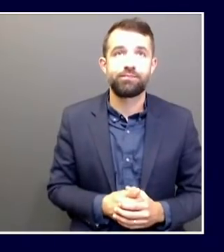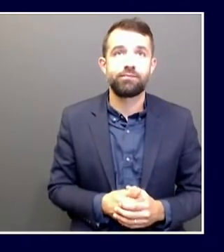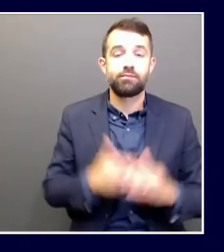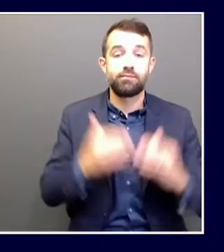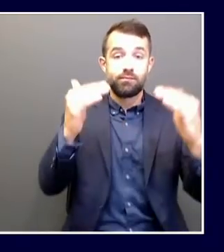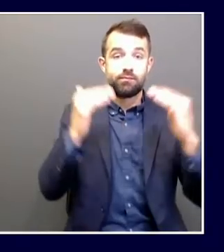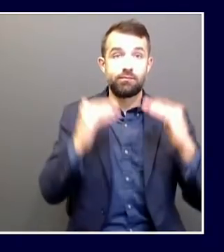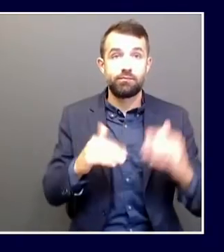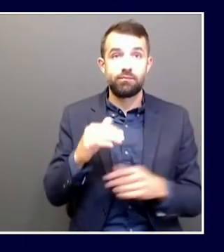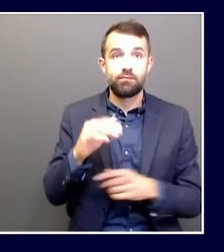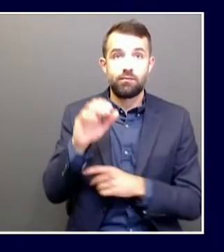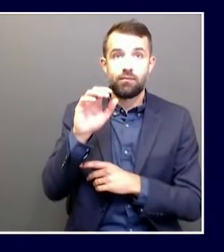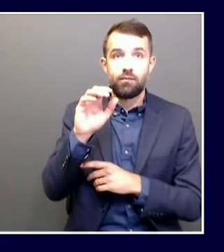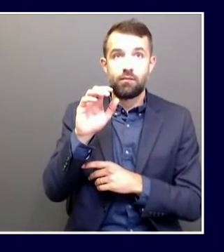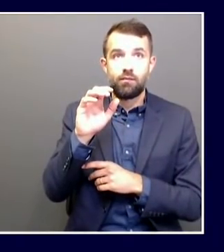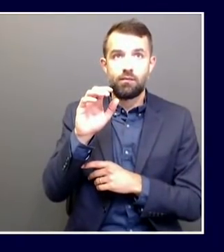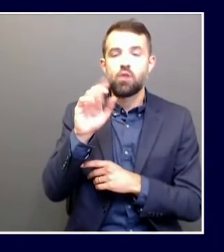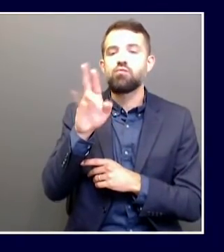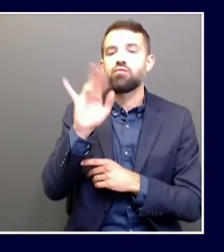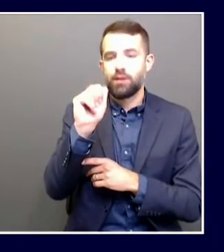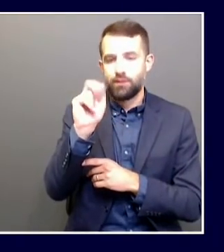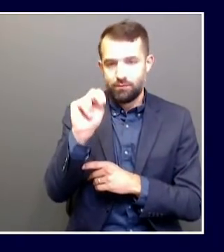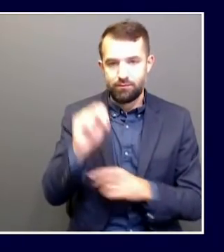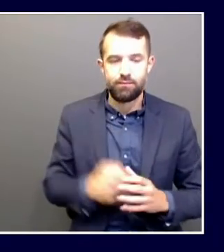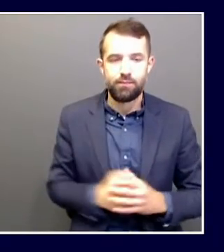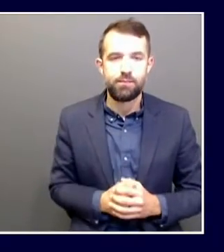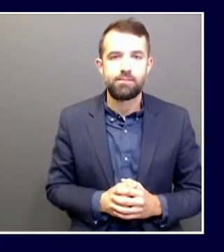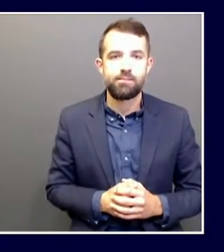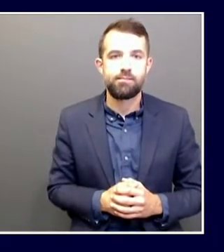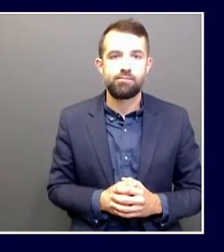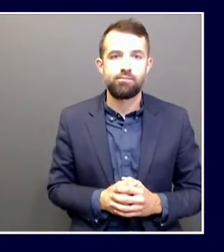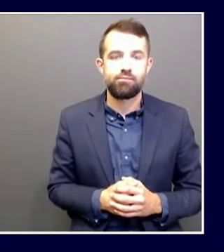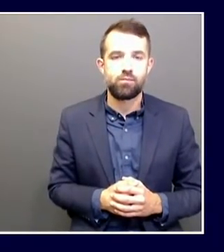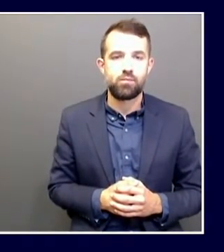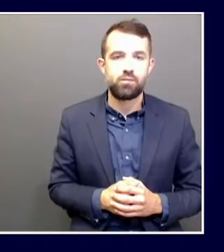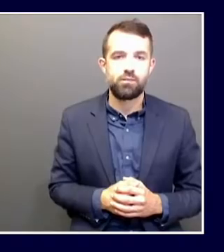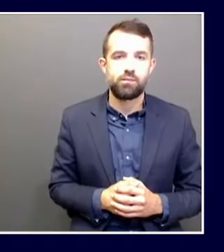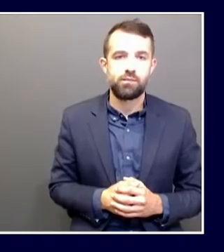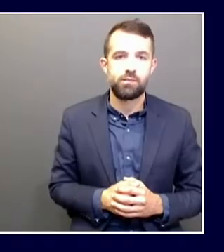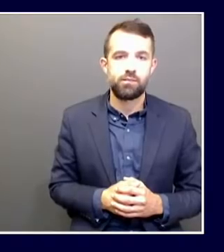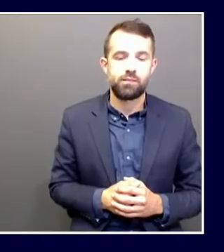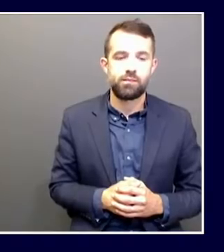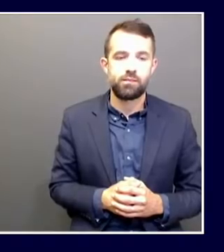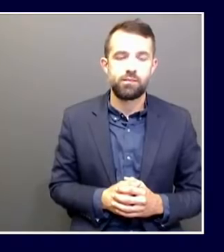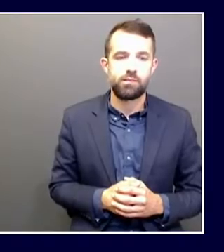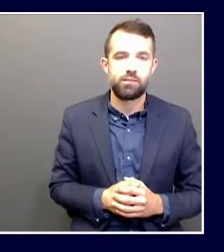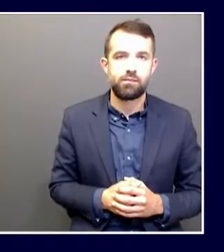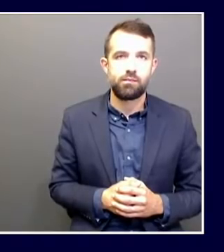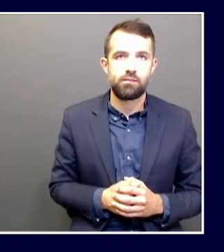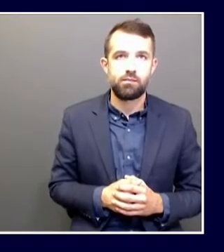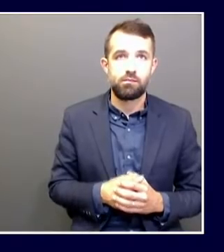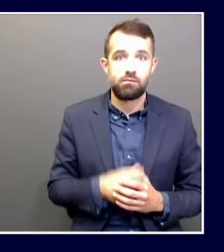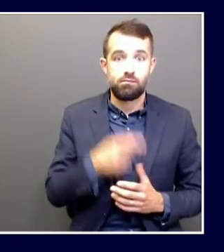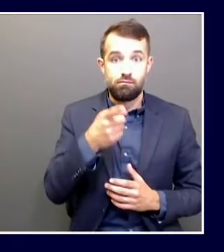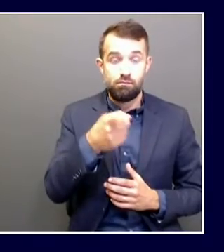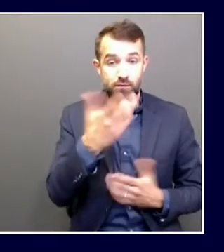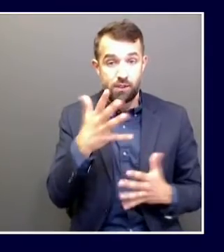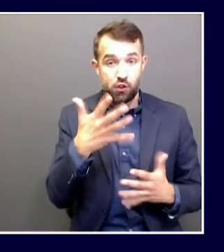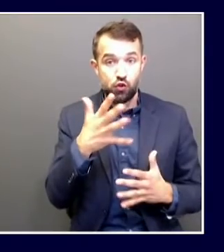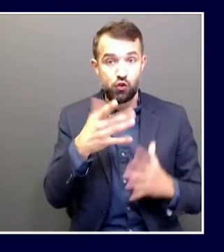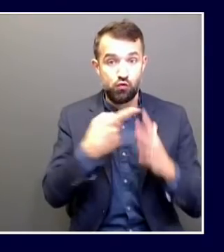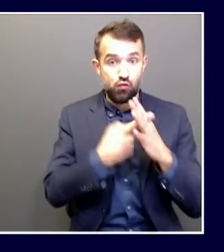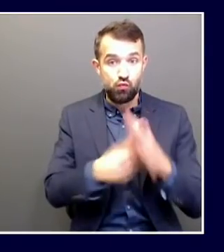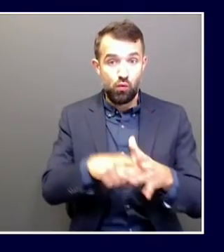next. Thanks, Dr. Shah. I wonder if you started your vaccine series with Pfizer. Are you